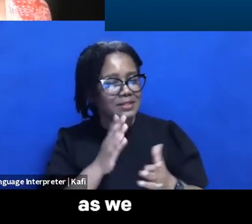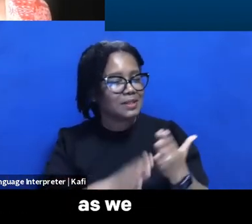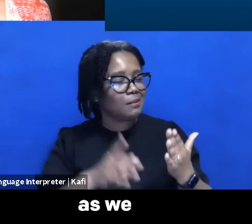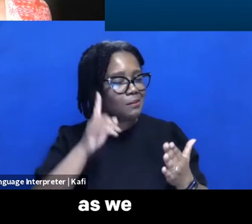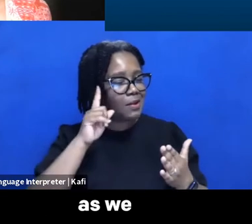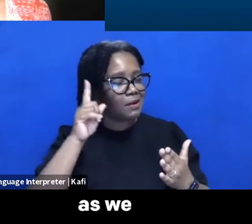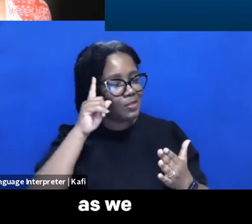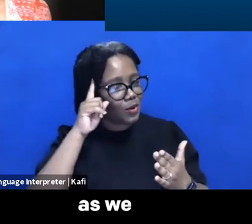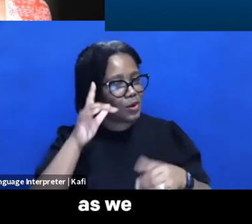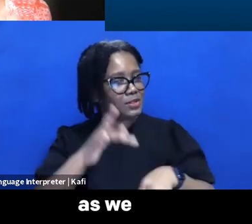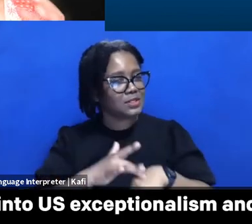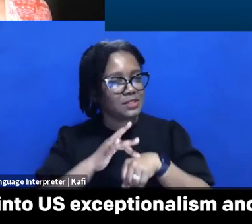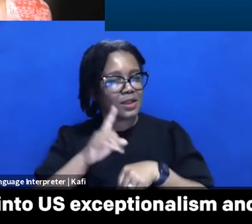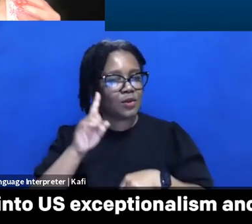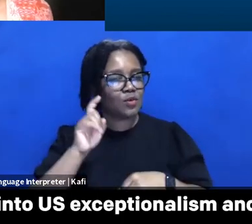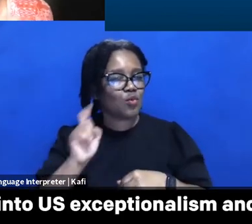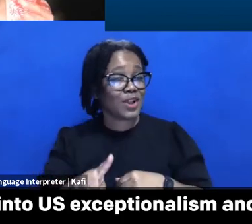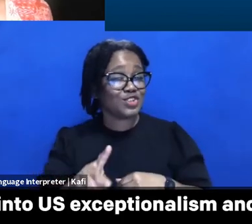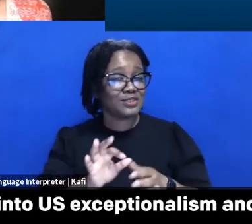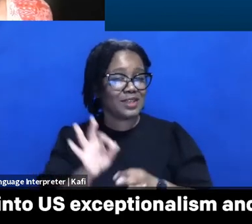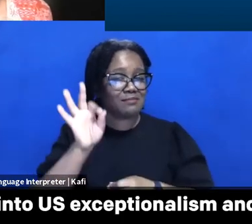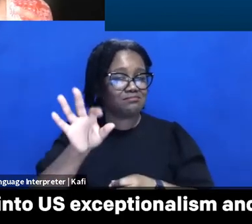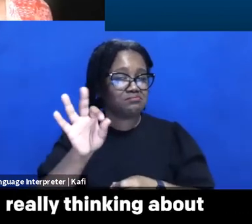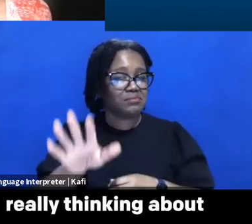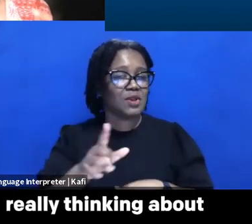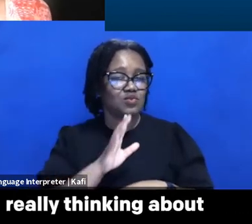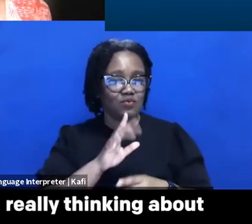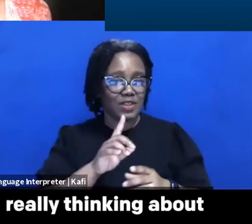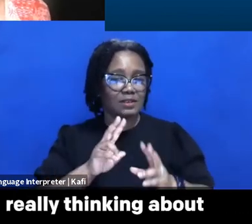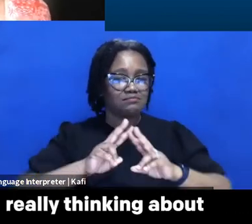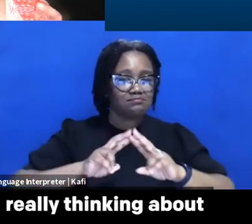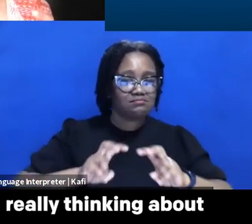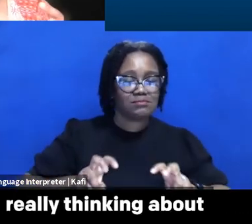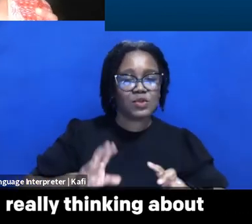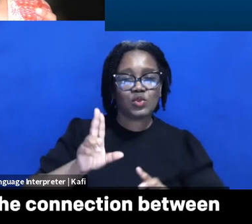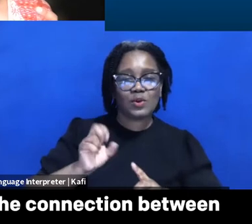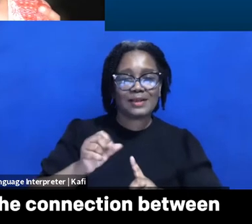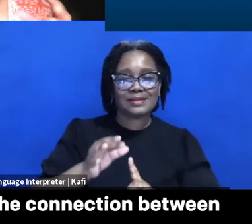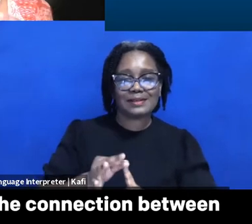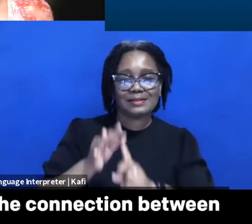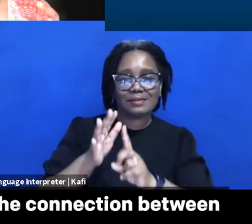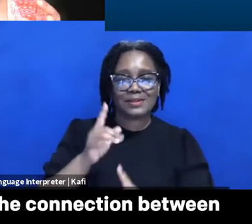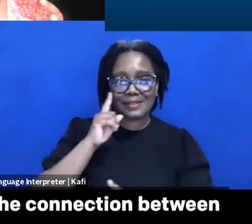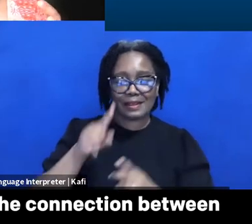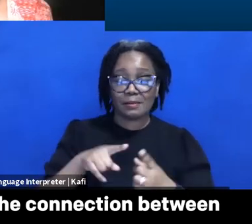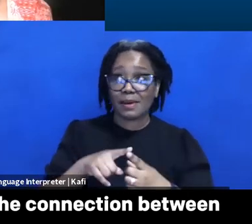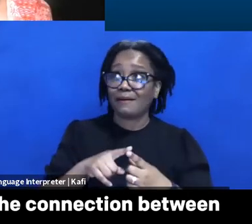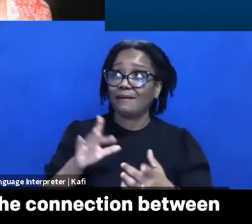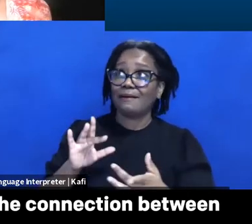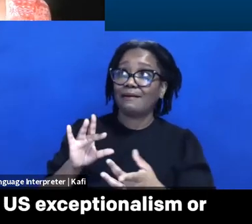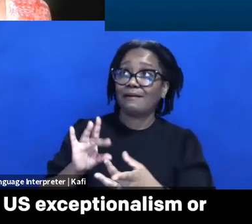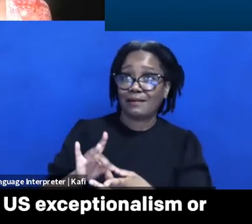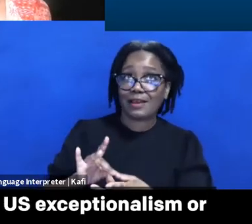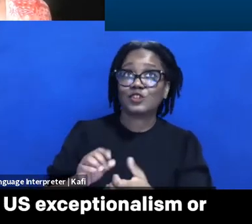we dive into US exceptionalism and really thinking about the connection